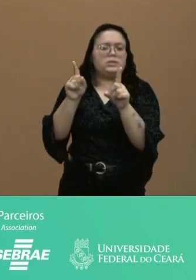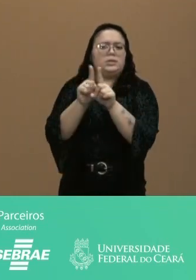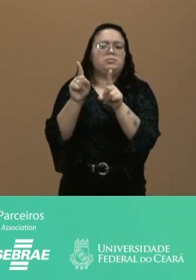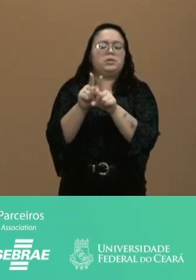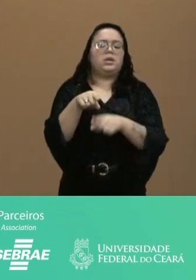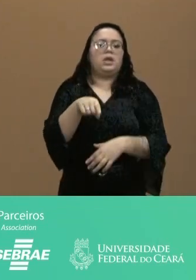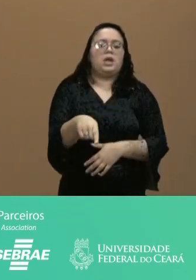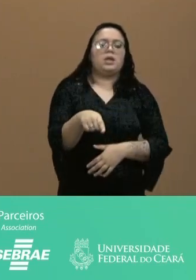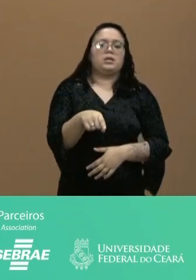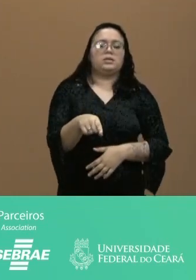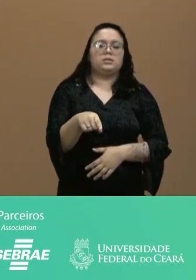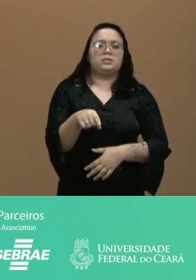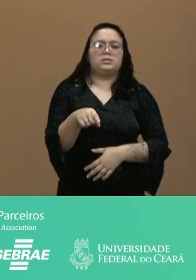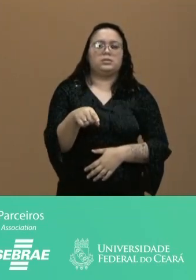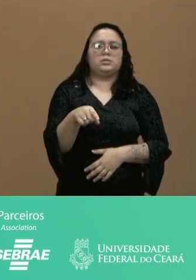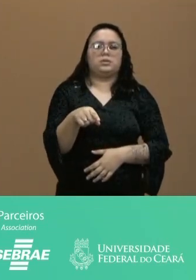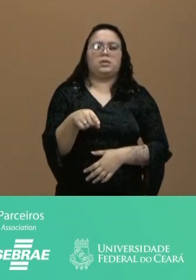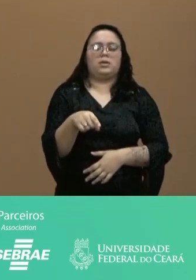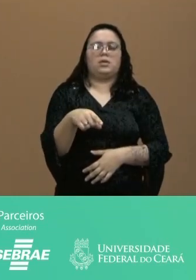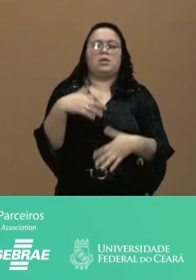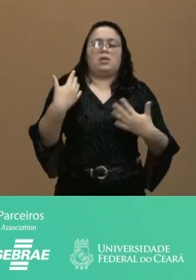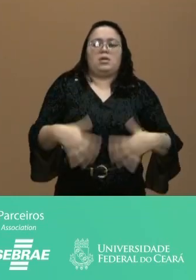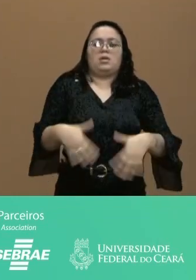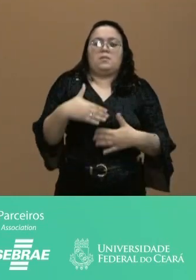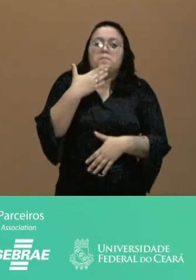know, apelo,